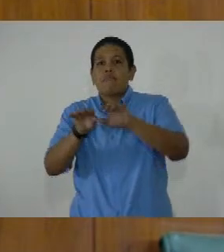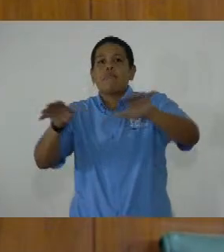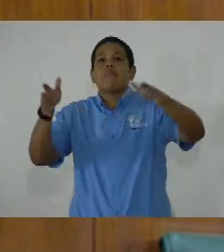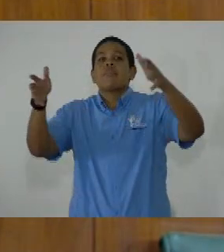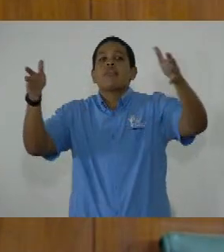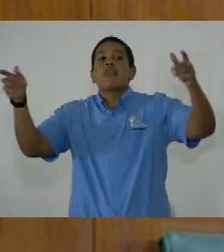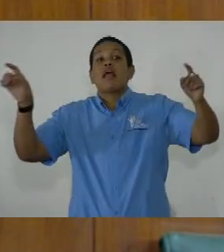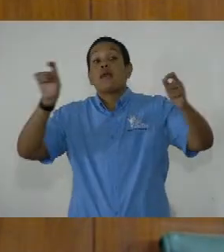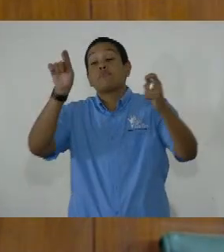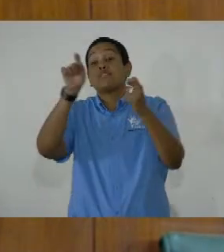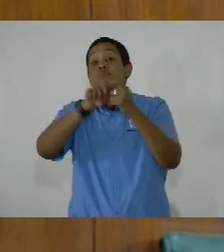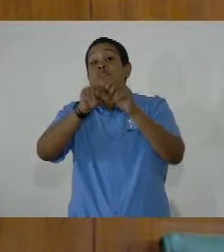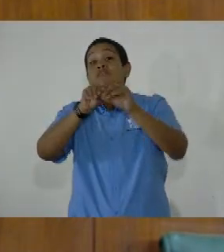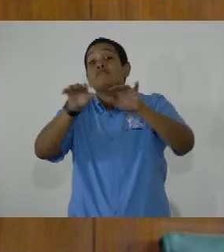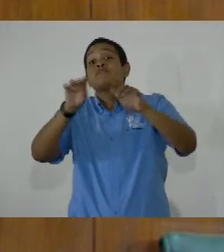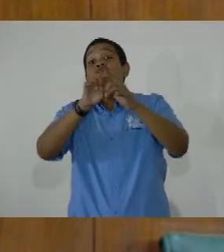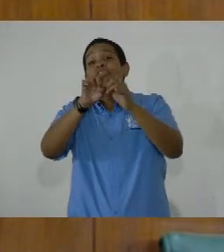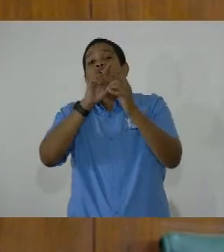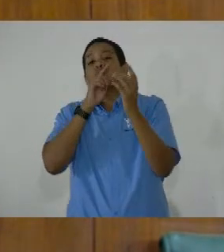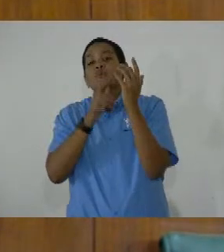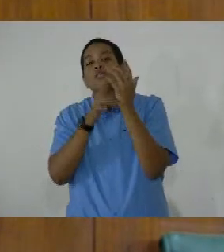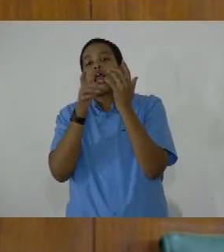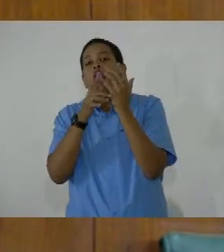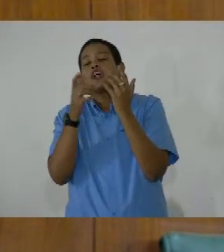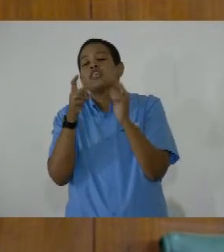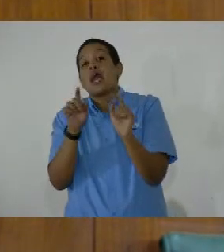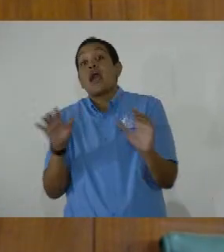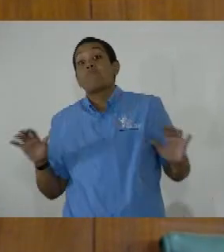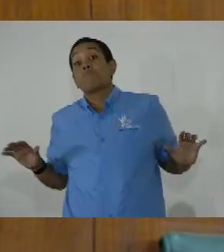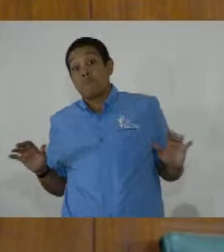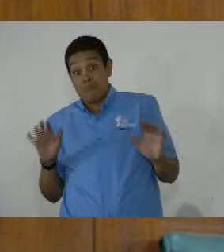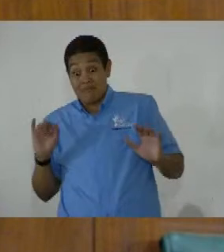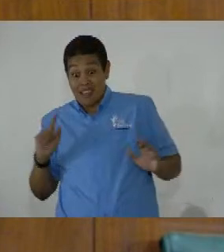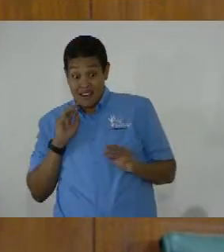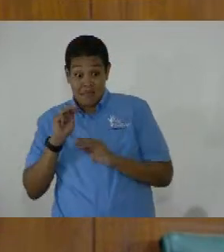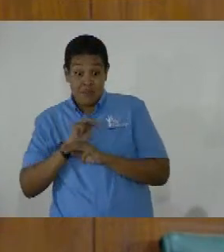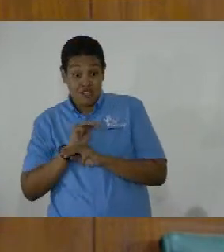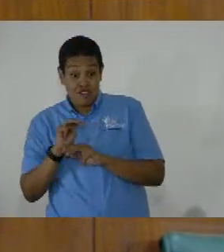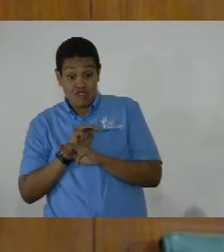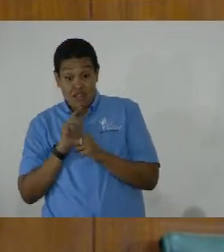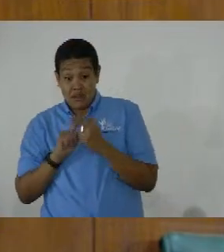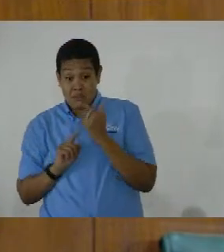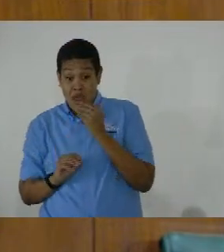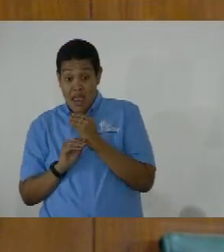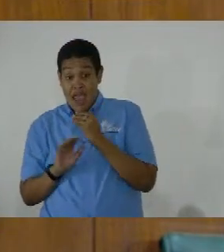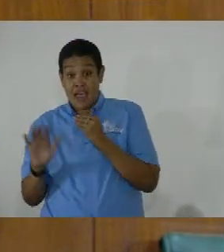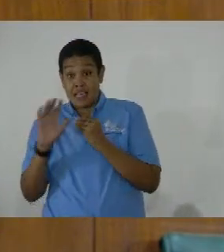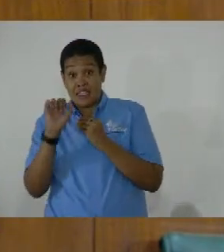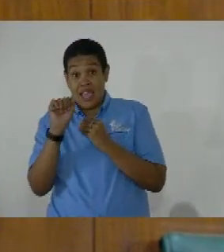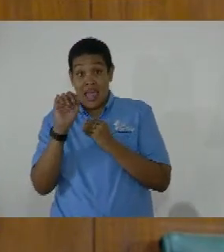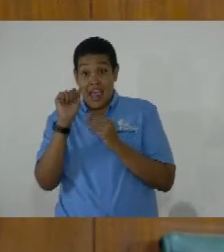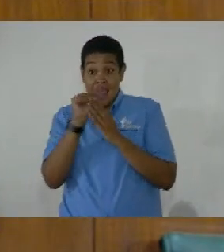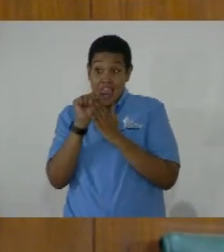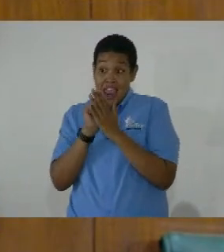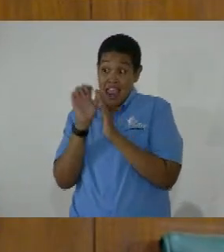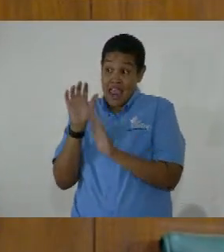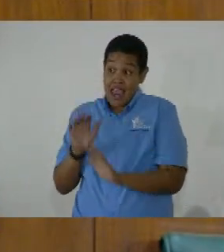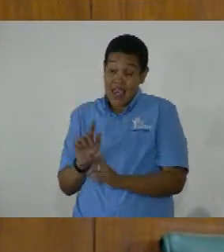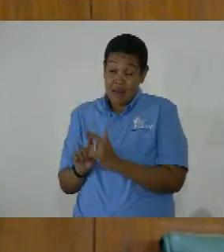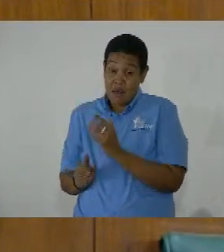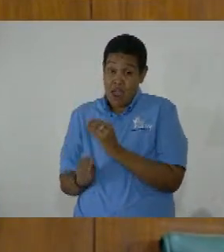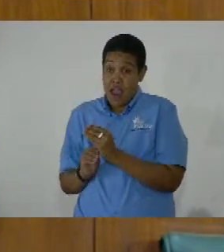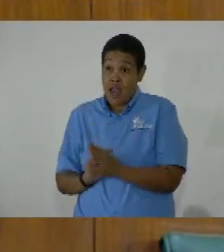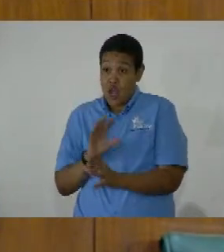and particularly around technology, that the ministry and its agencies, and